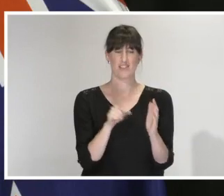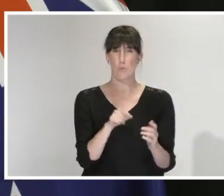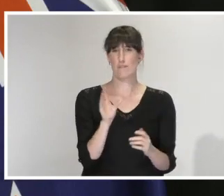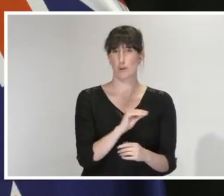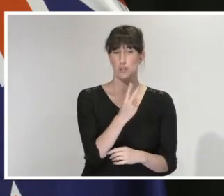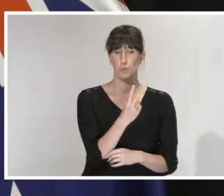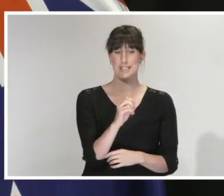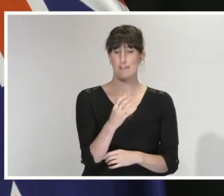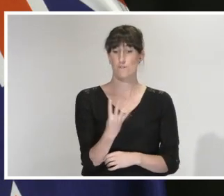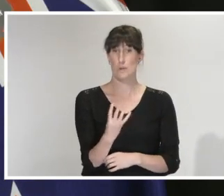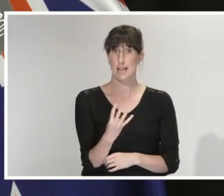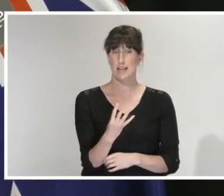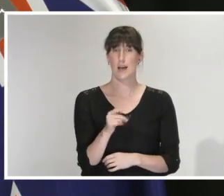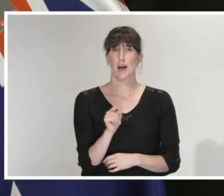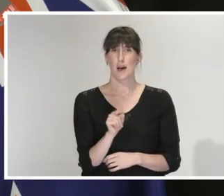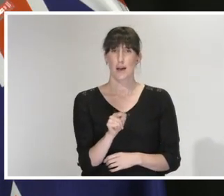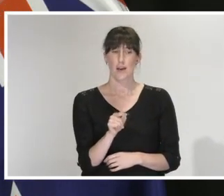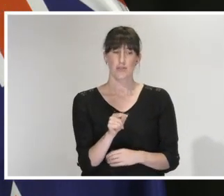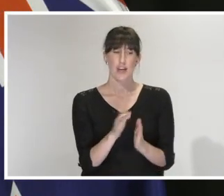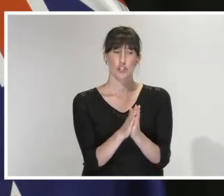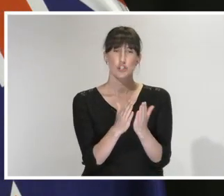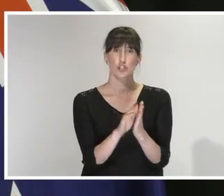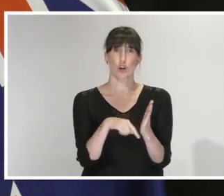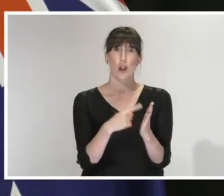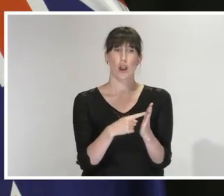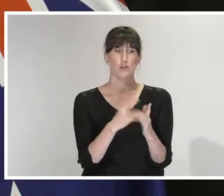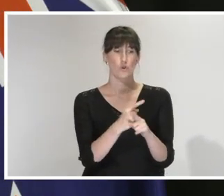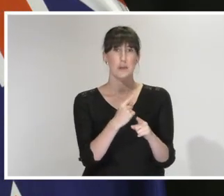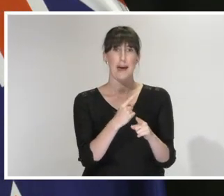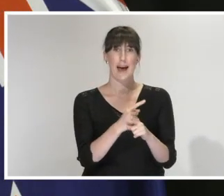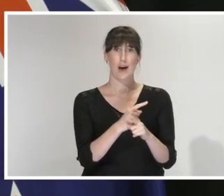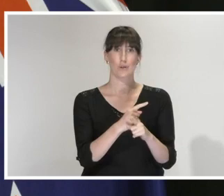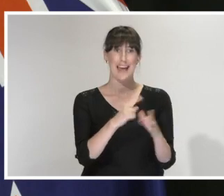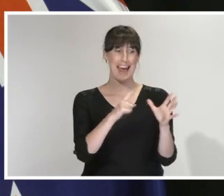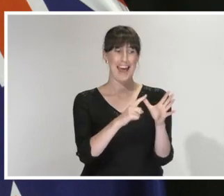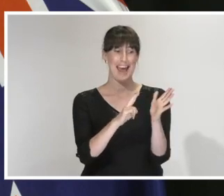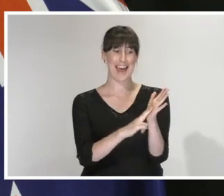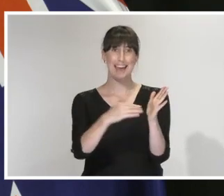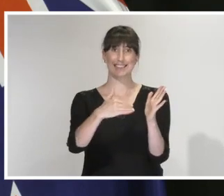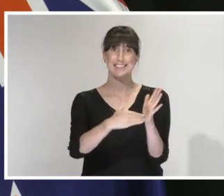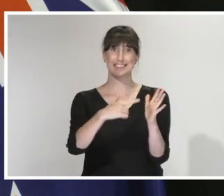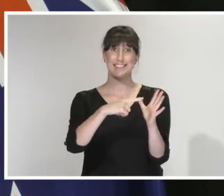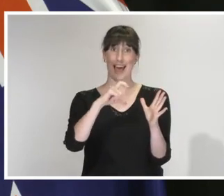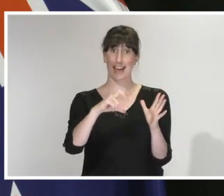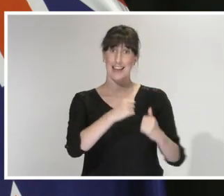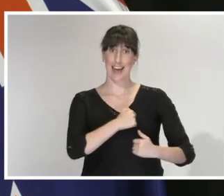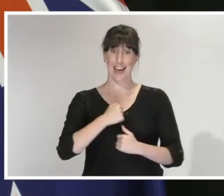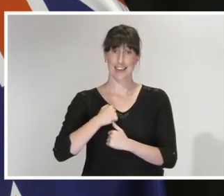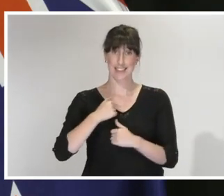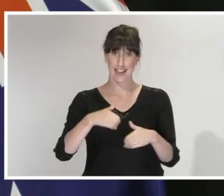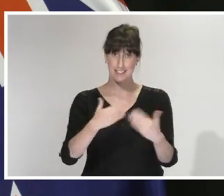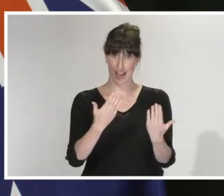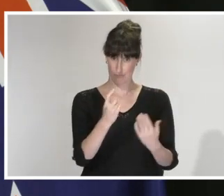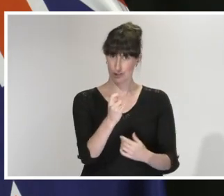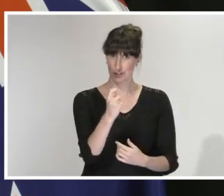has a particular focus on Anzac Day and on the Anzacs. Obviously, it's